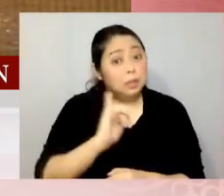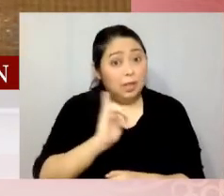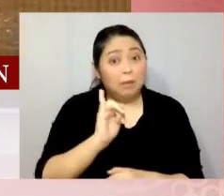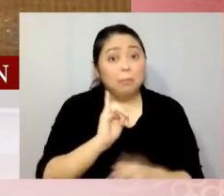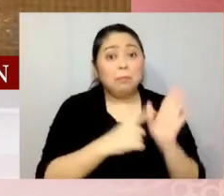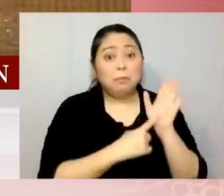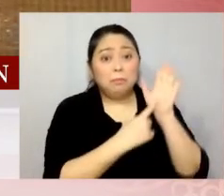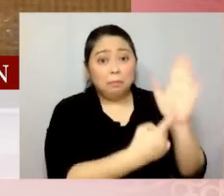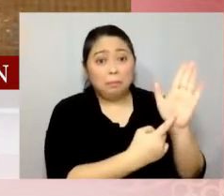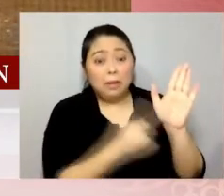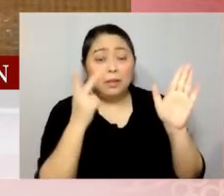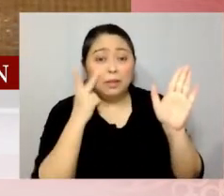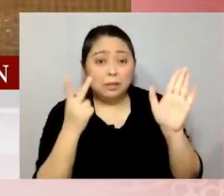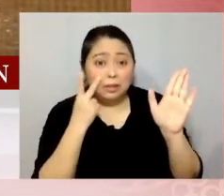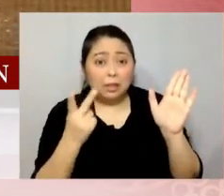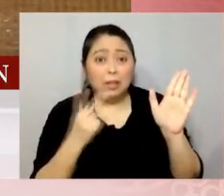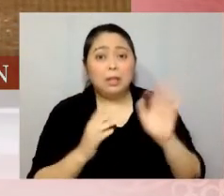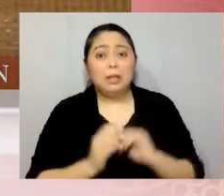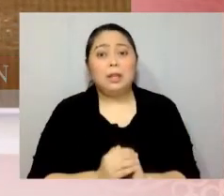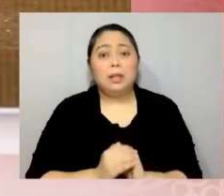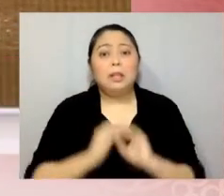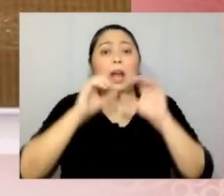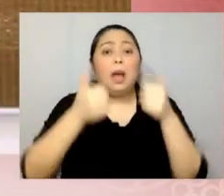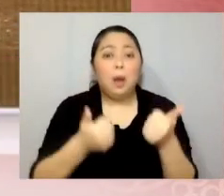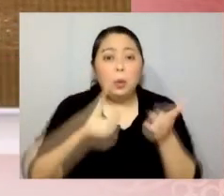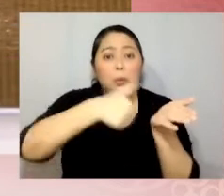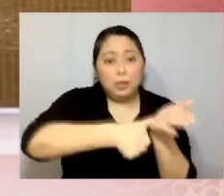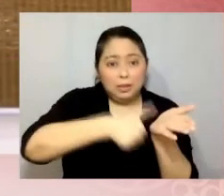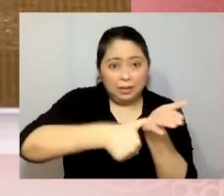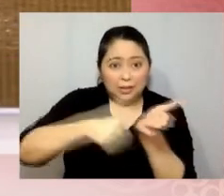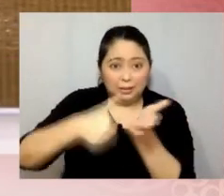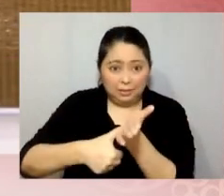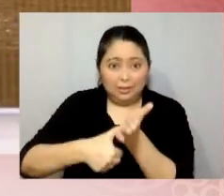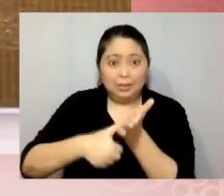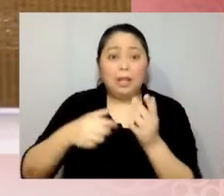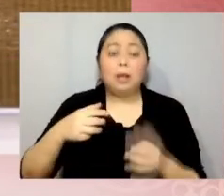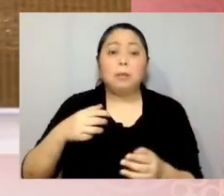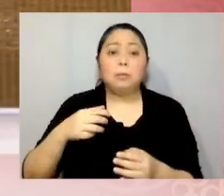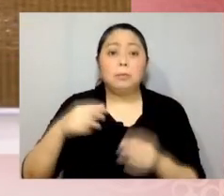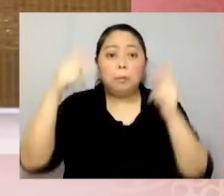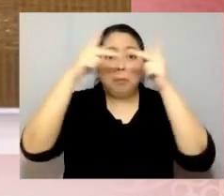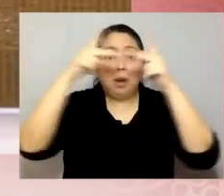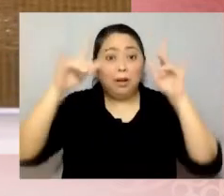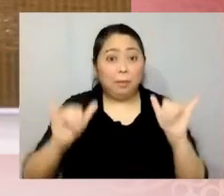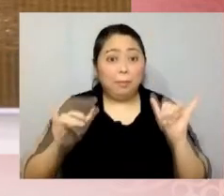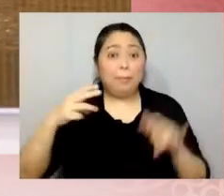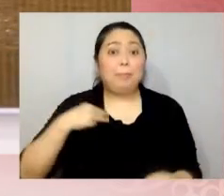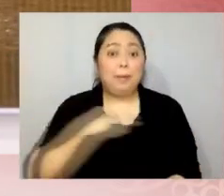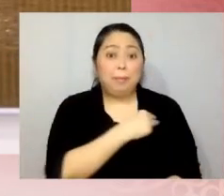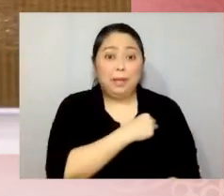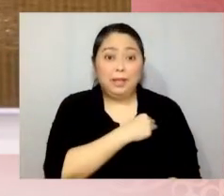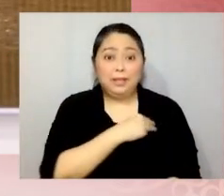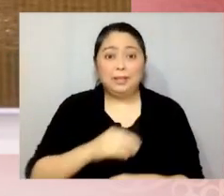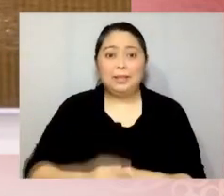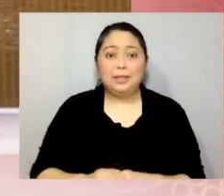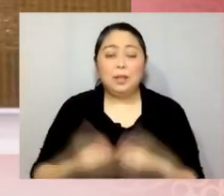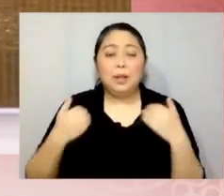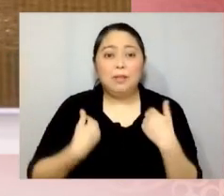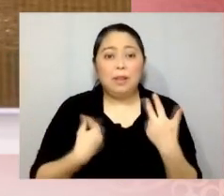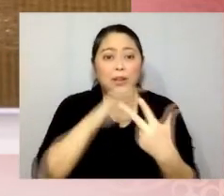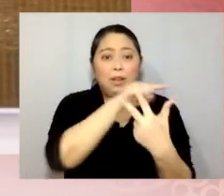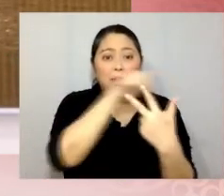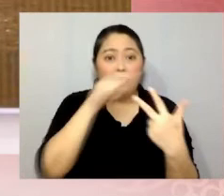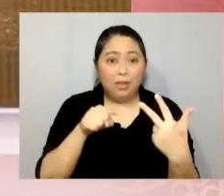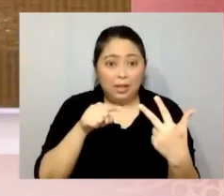in the ways that we elect our members of the parliament. As mentioned earlier, there will be three categories